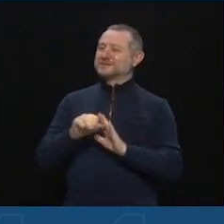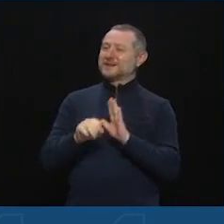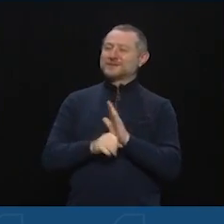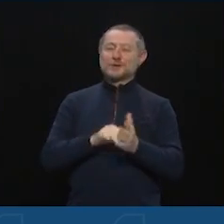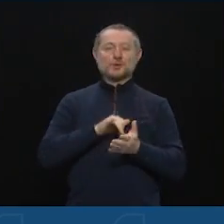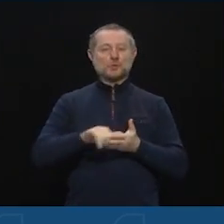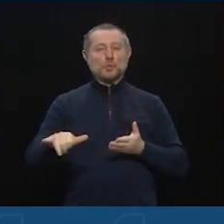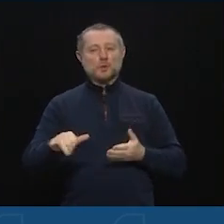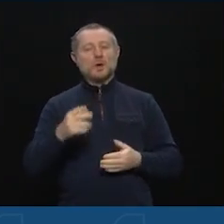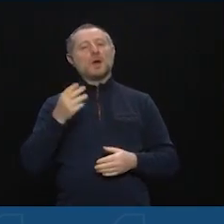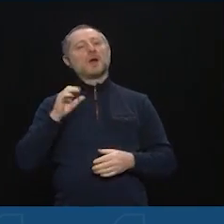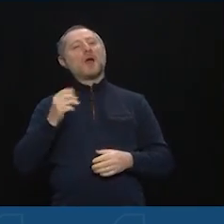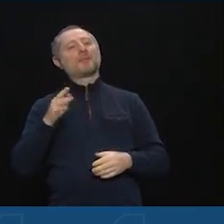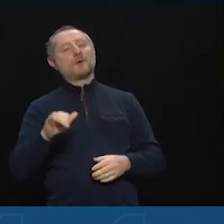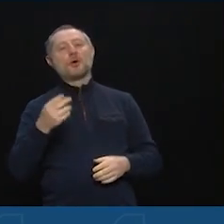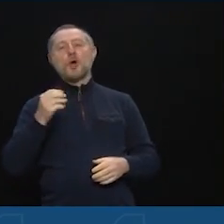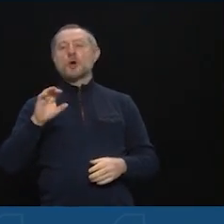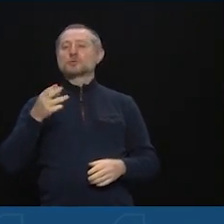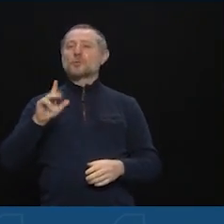Hochul.